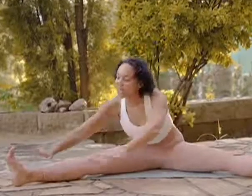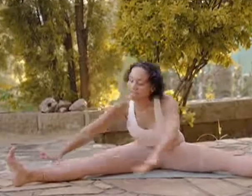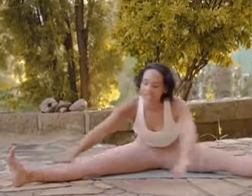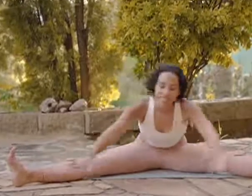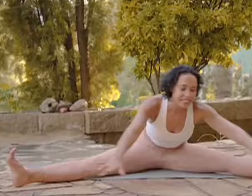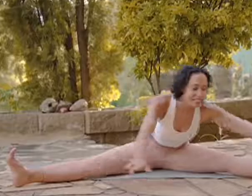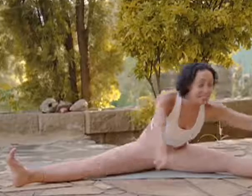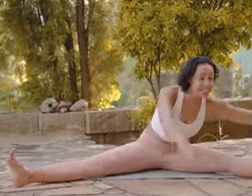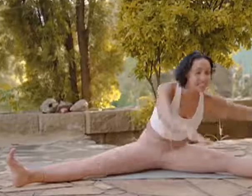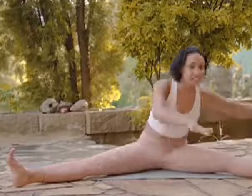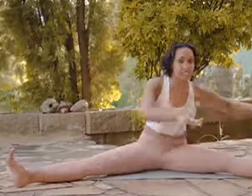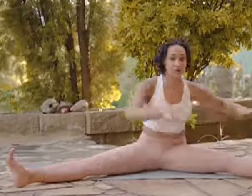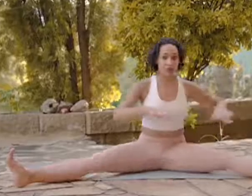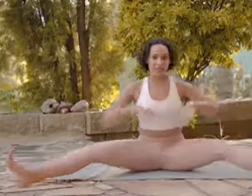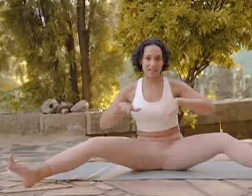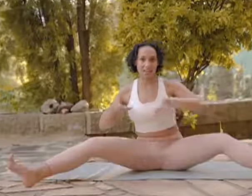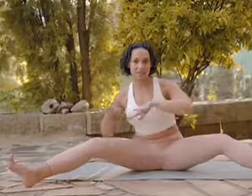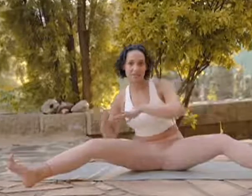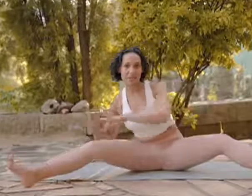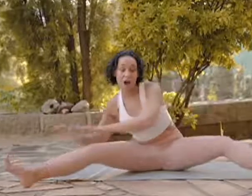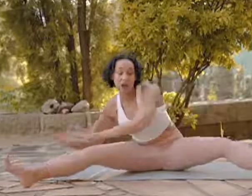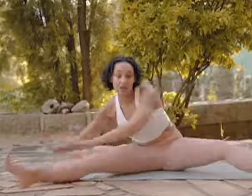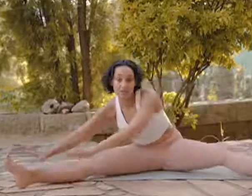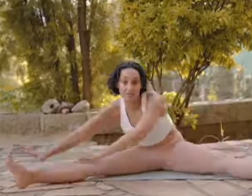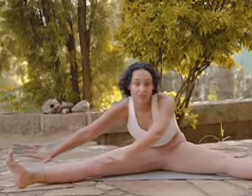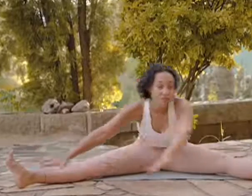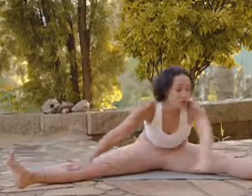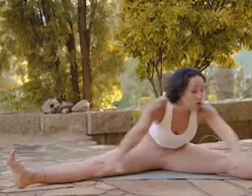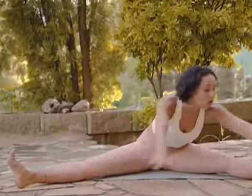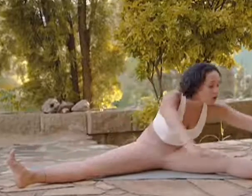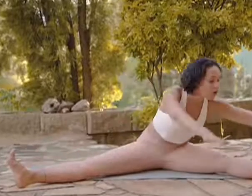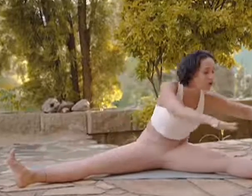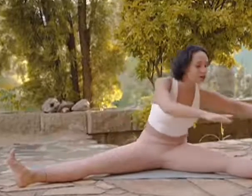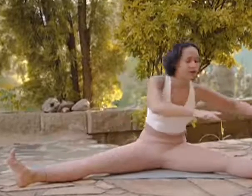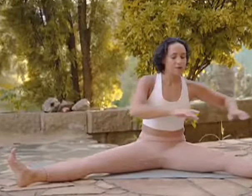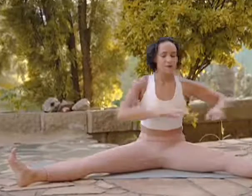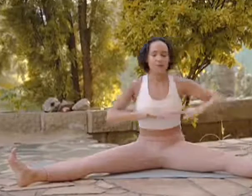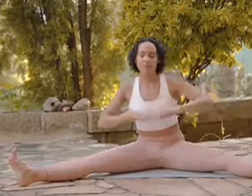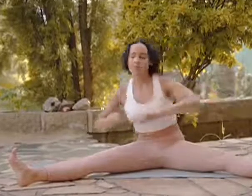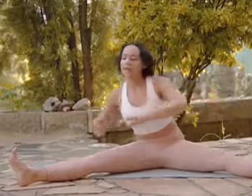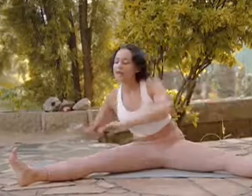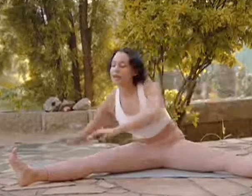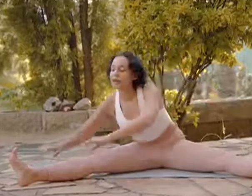important here is that the knees don't lift off the floor.